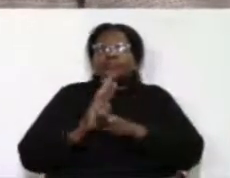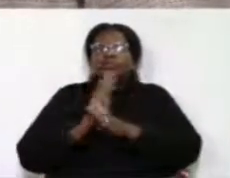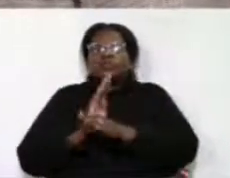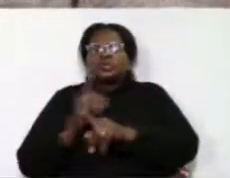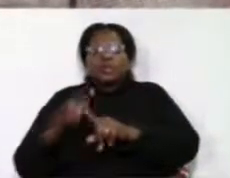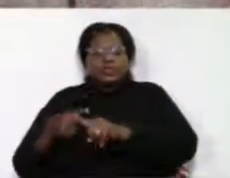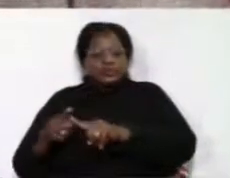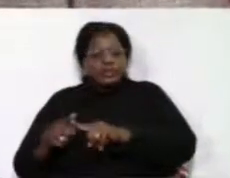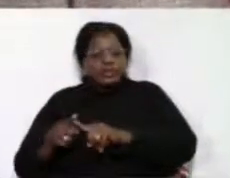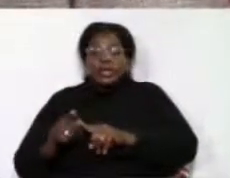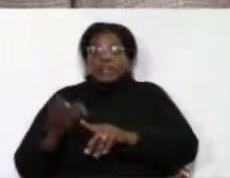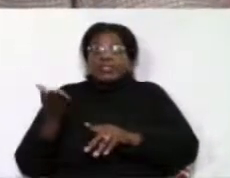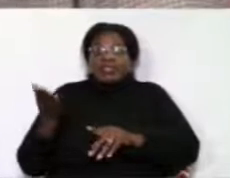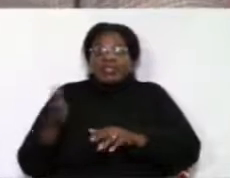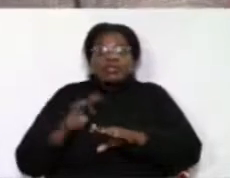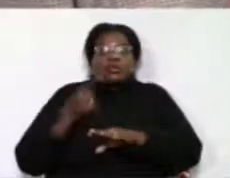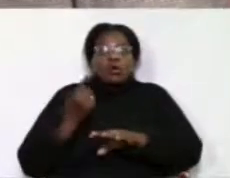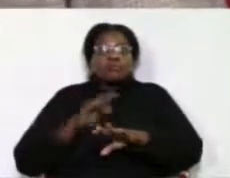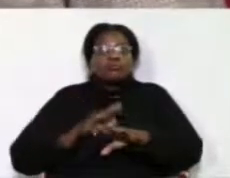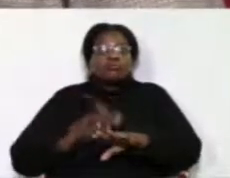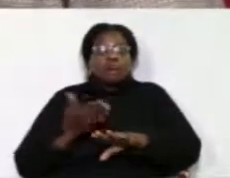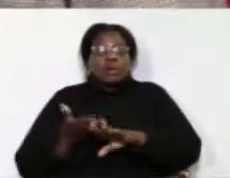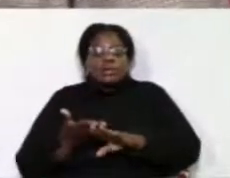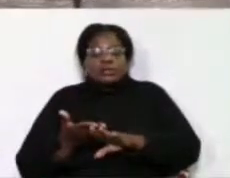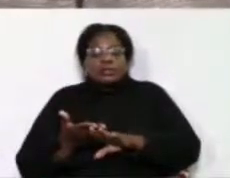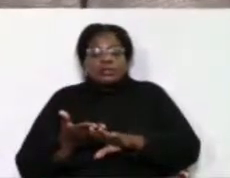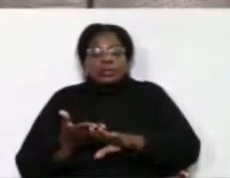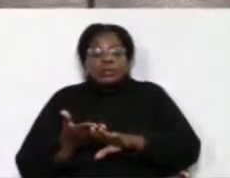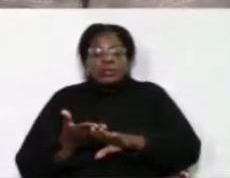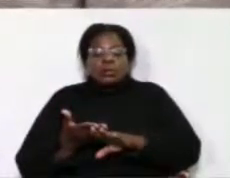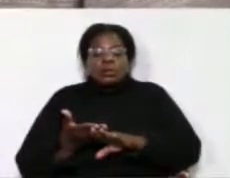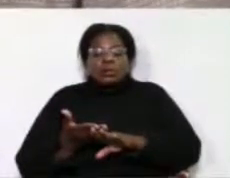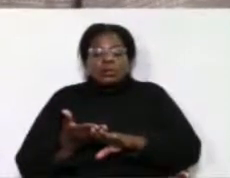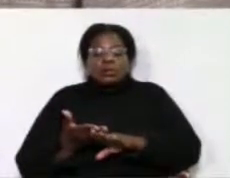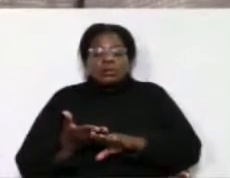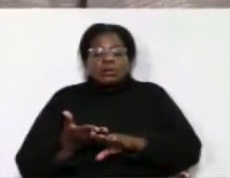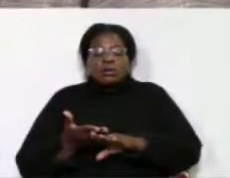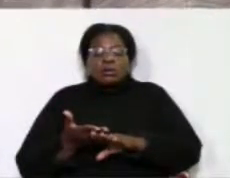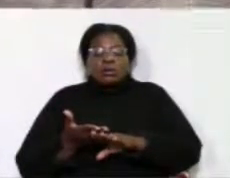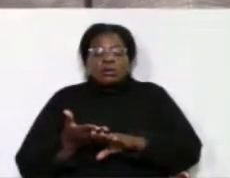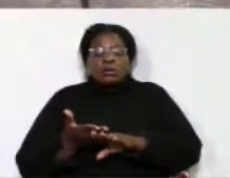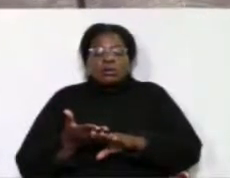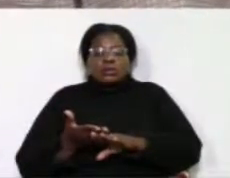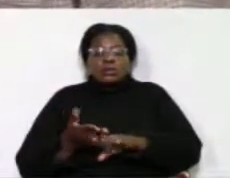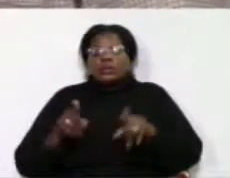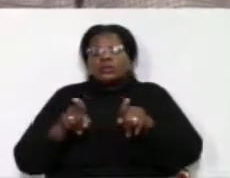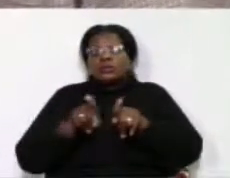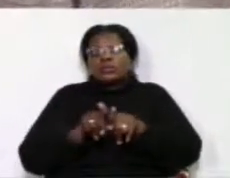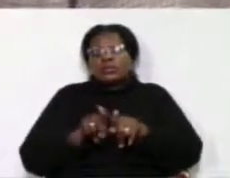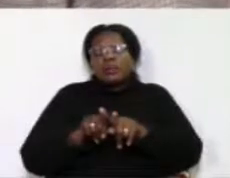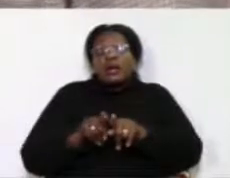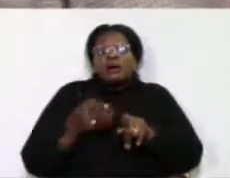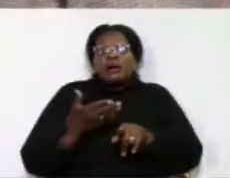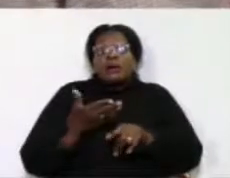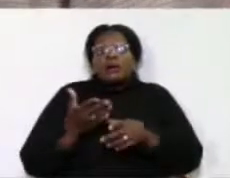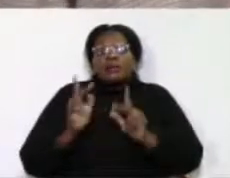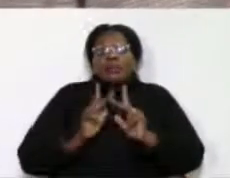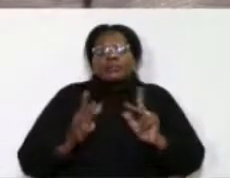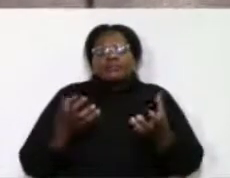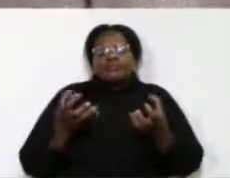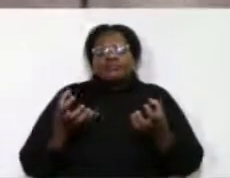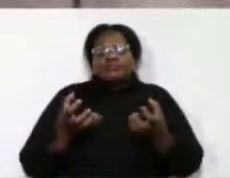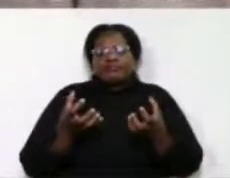will have a huge list possibly, and that's why it's good to have maybe accounting advice, because they will find other expenses